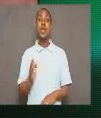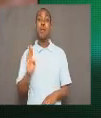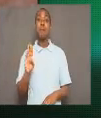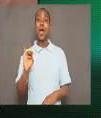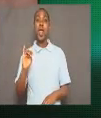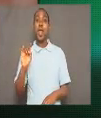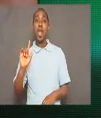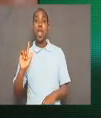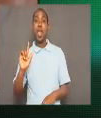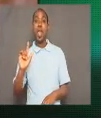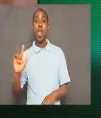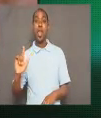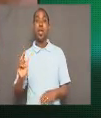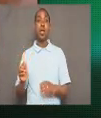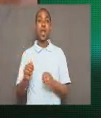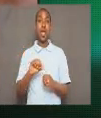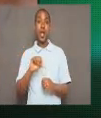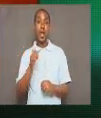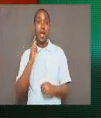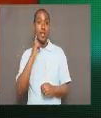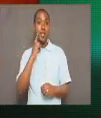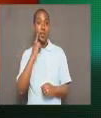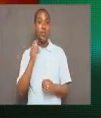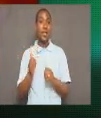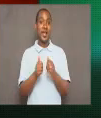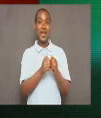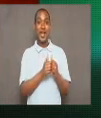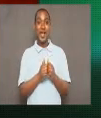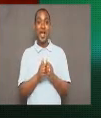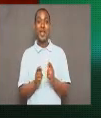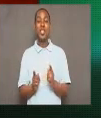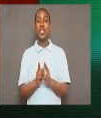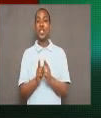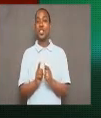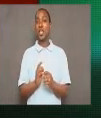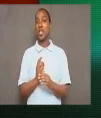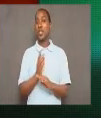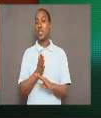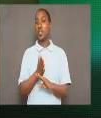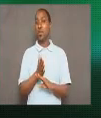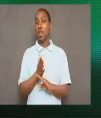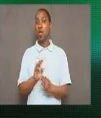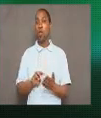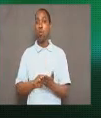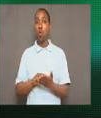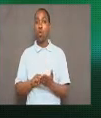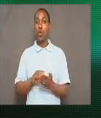break down any remaining materials on a molecular level.